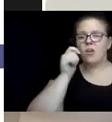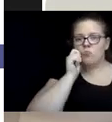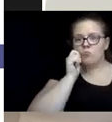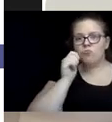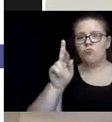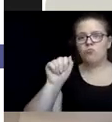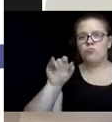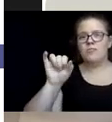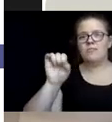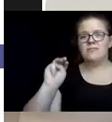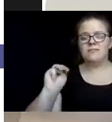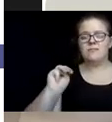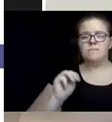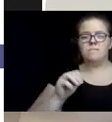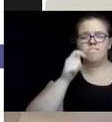a little more in a bit.